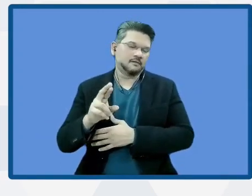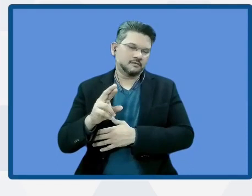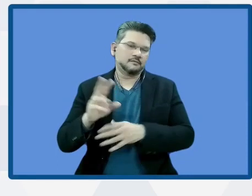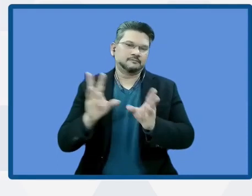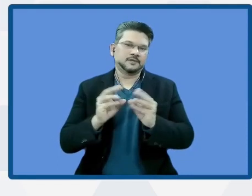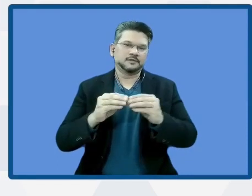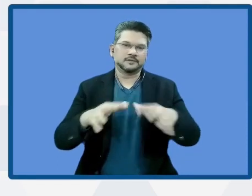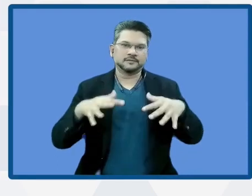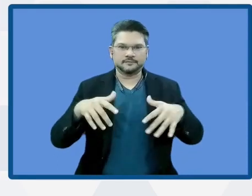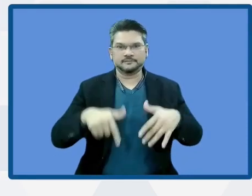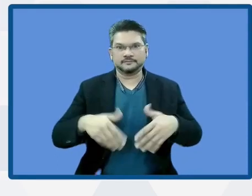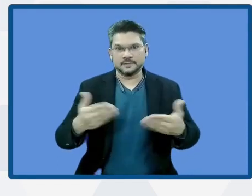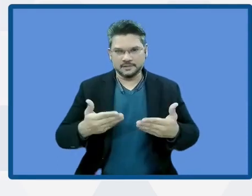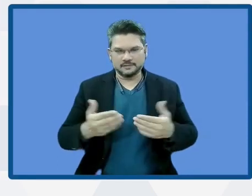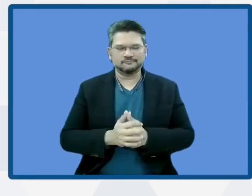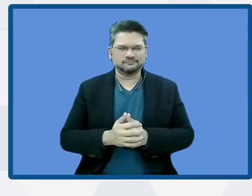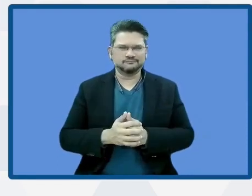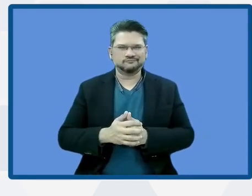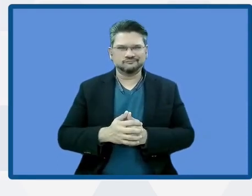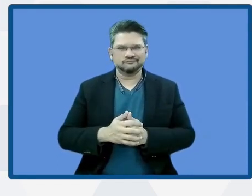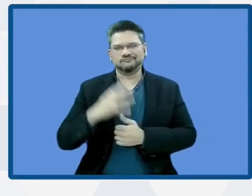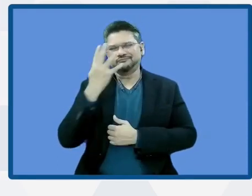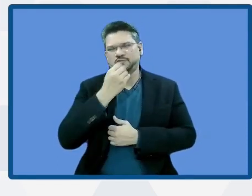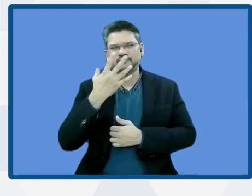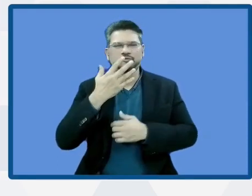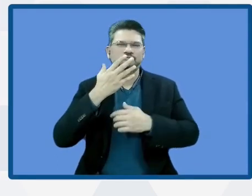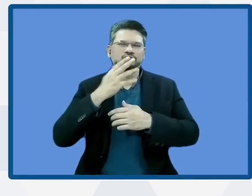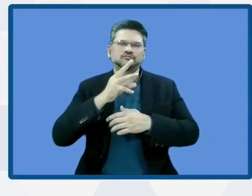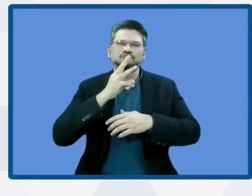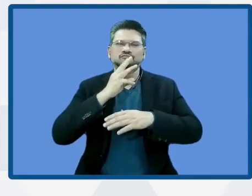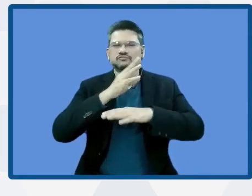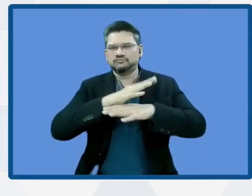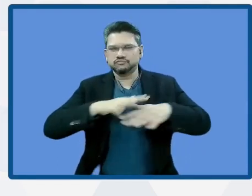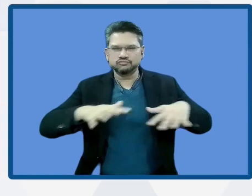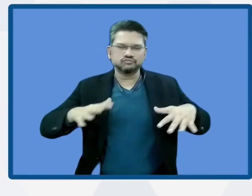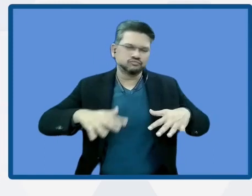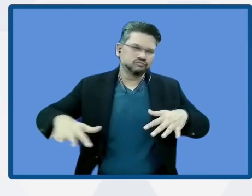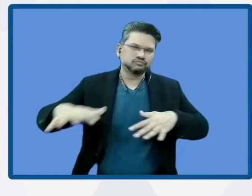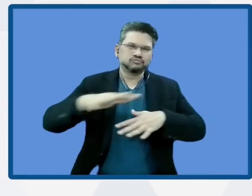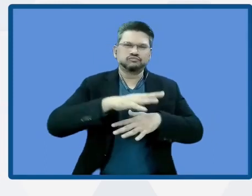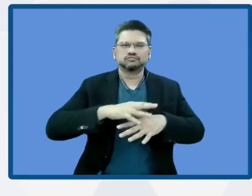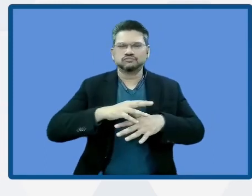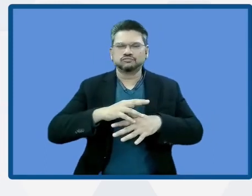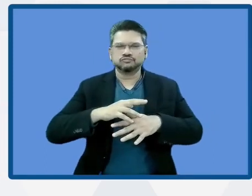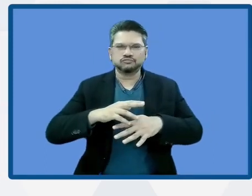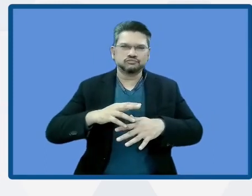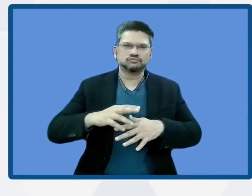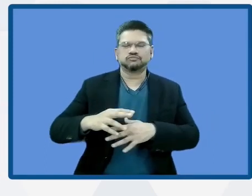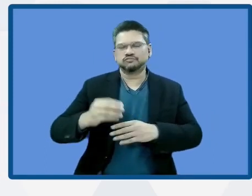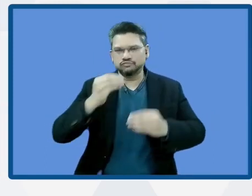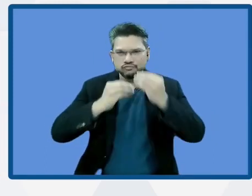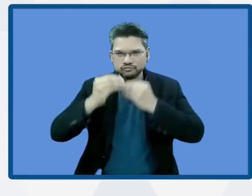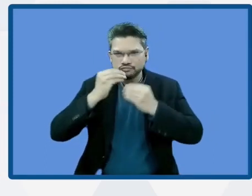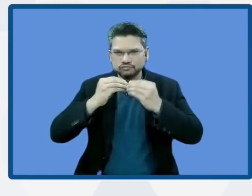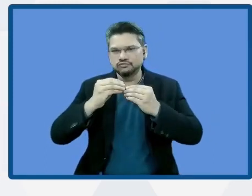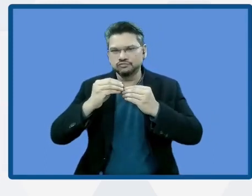beautiful beaches and restaurants, you have decided to participate in this seminar on this very important